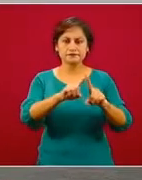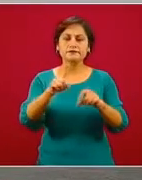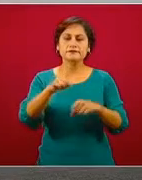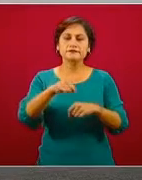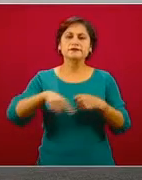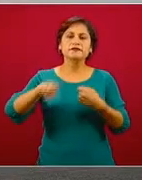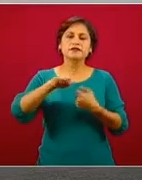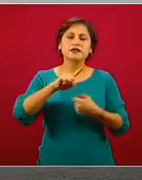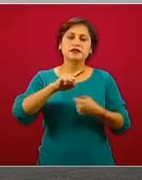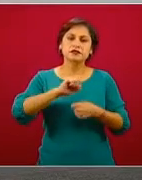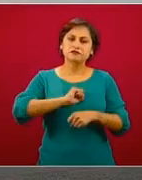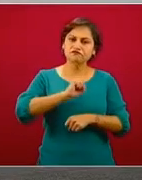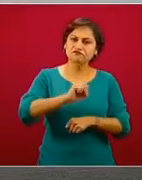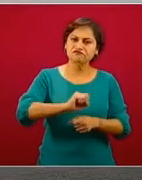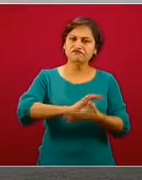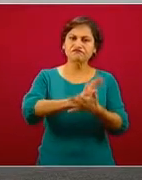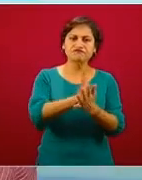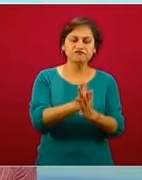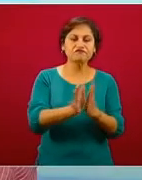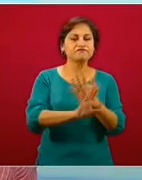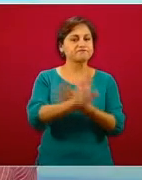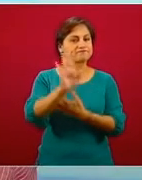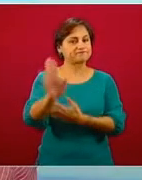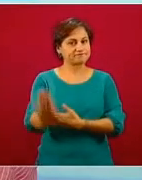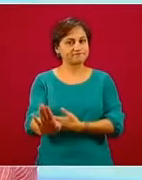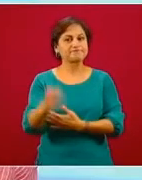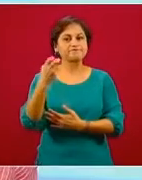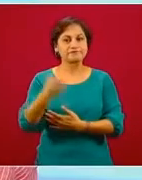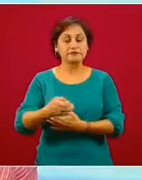of sexually based phobias.